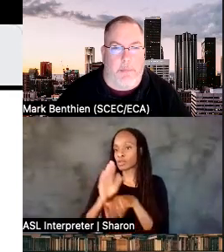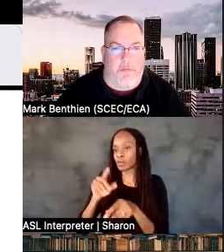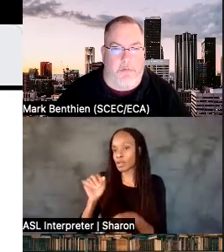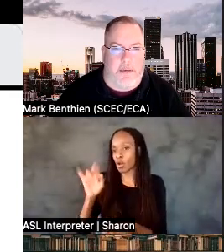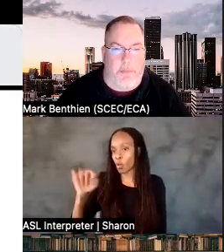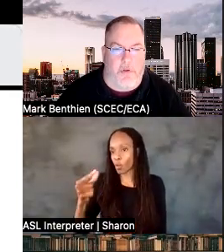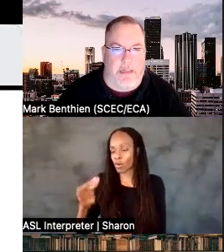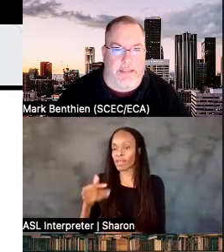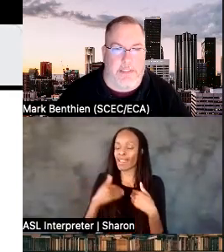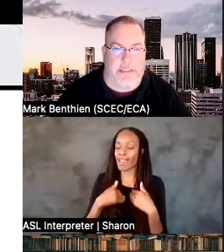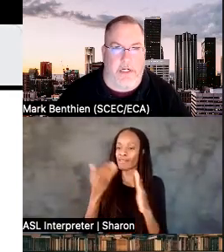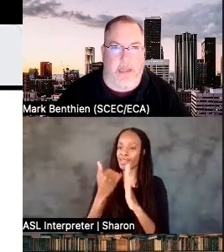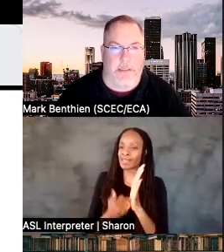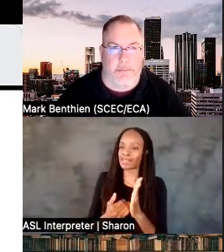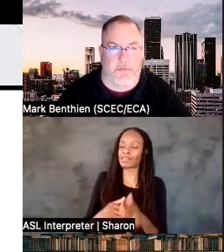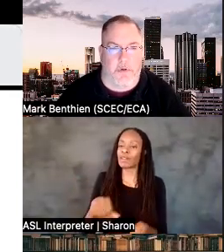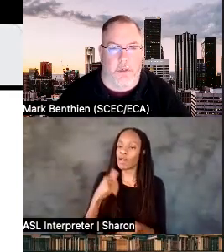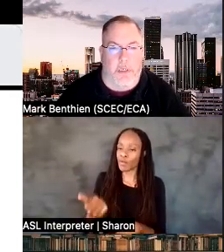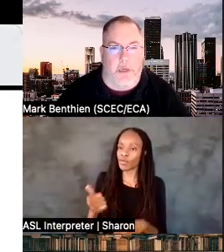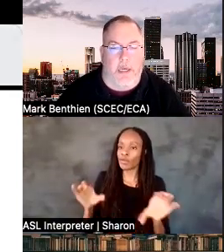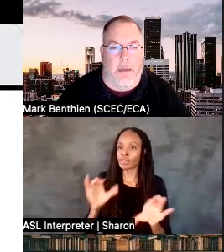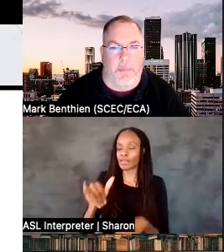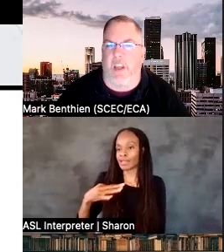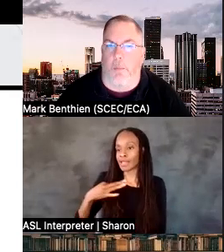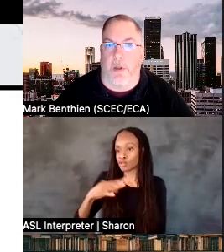a number of different types of activities that are eligible for